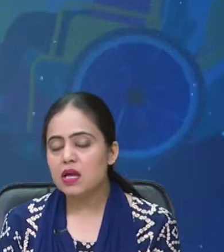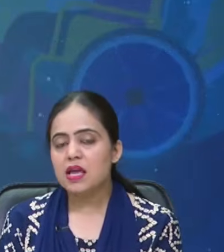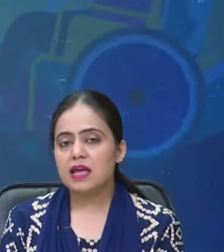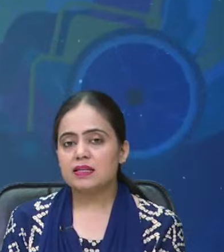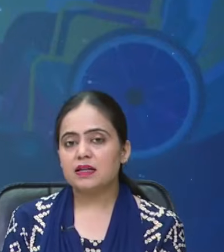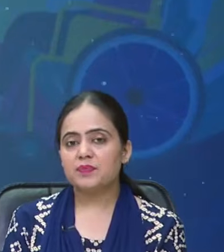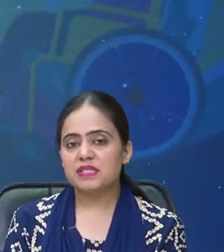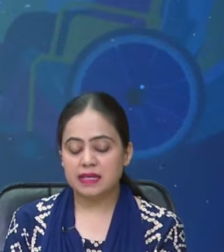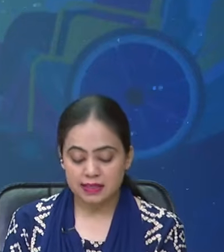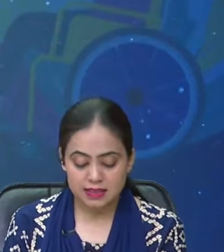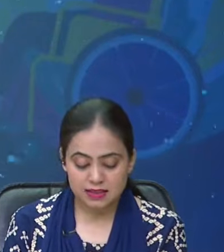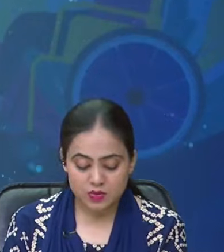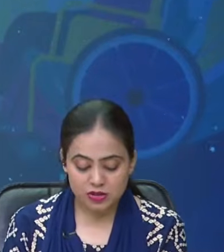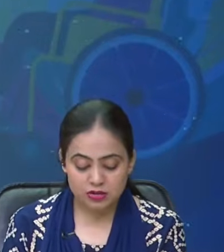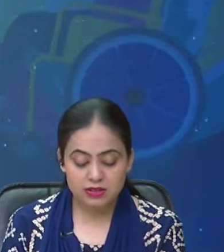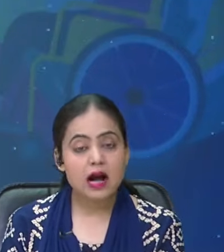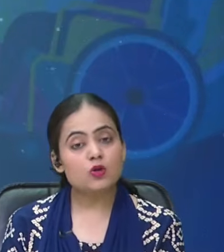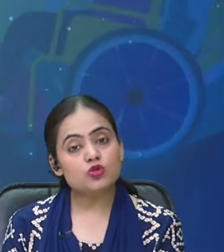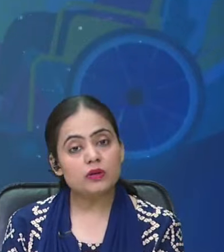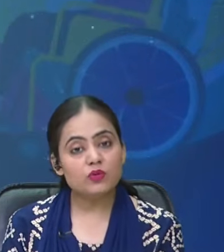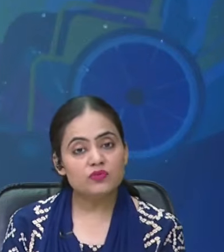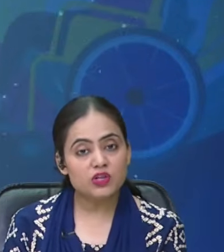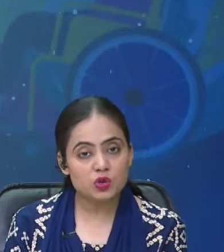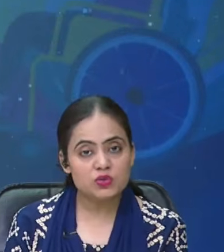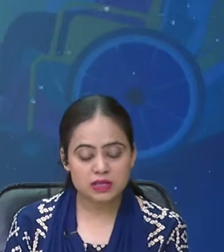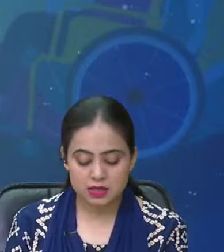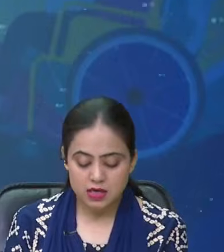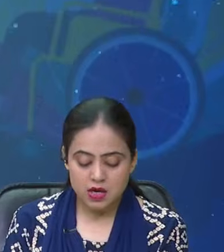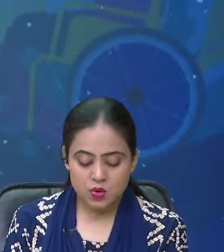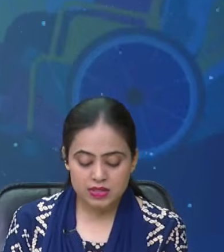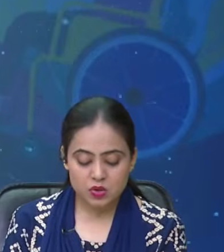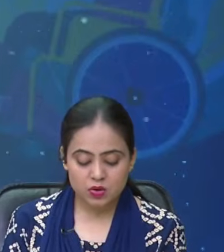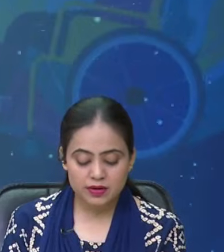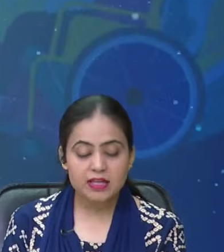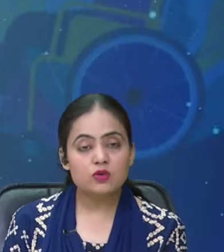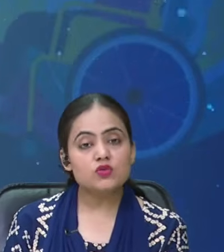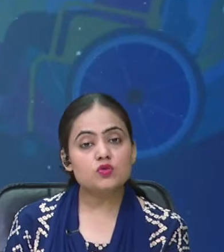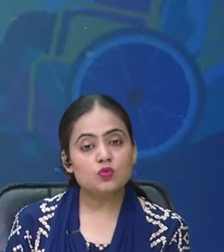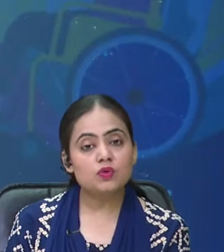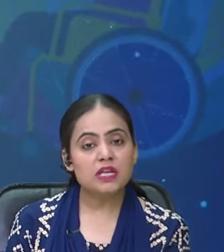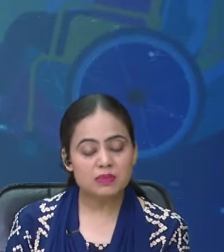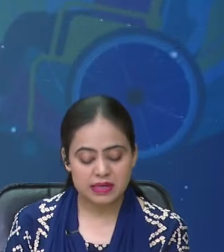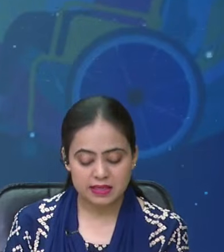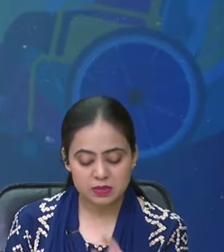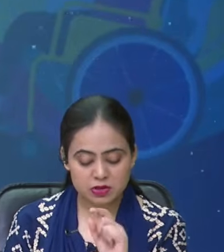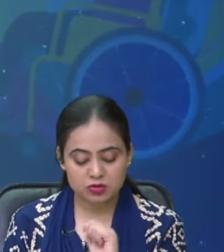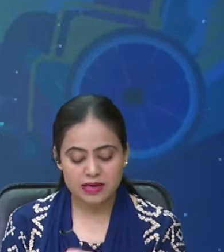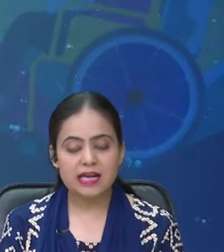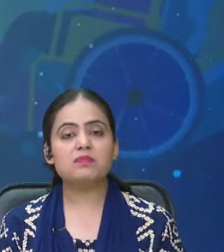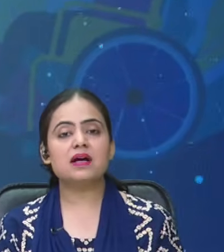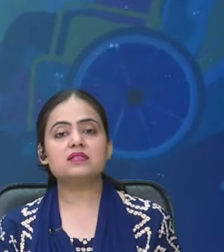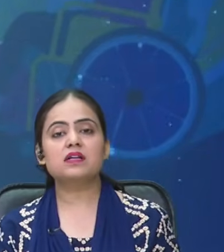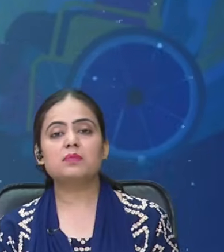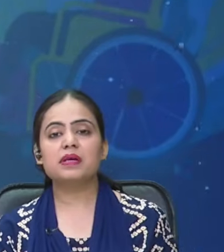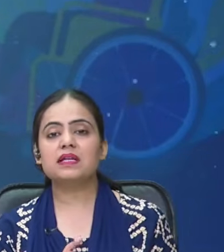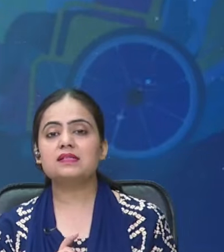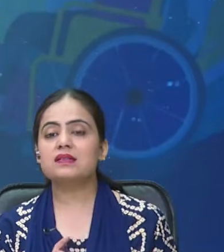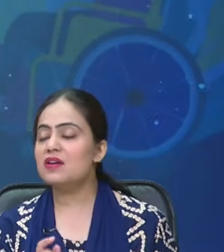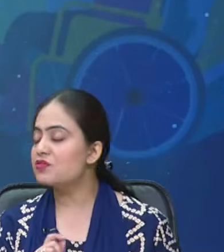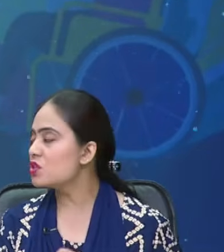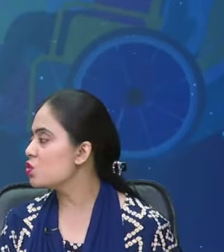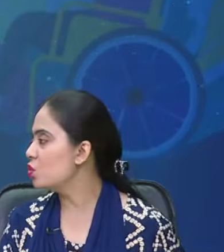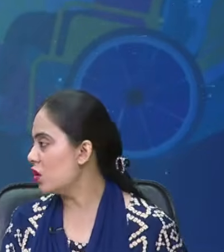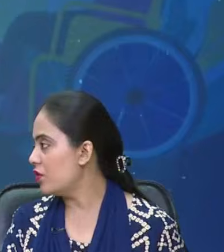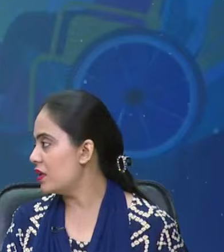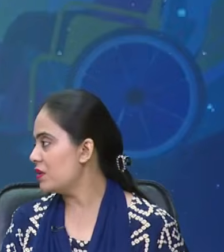iPhone. And secondly, there's a question that how to remove the user who has already used school email ID, especially the headmaster, but has